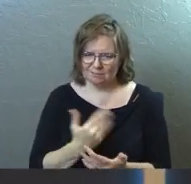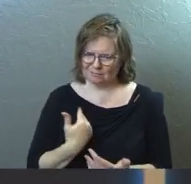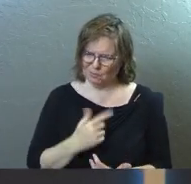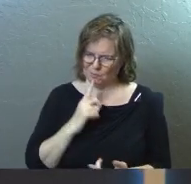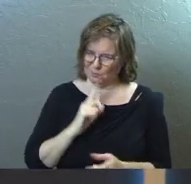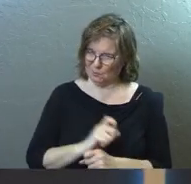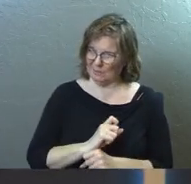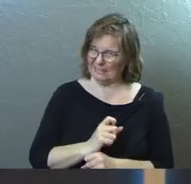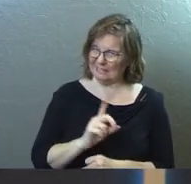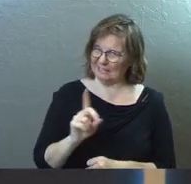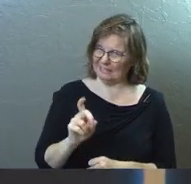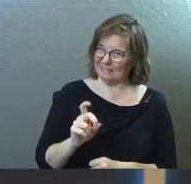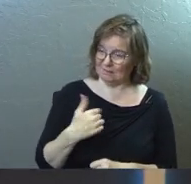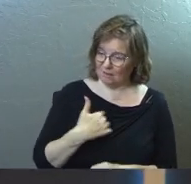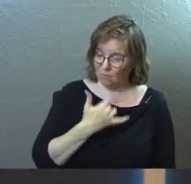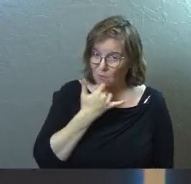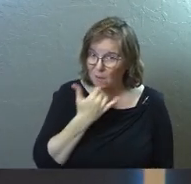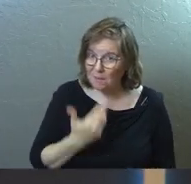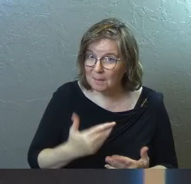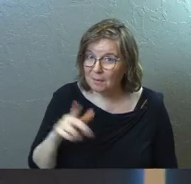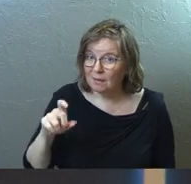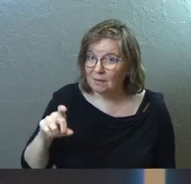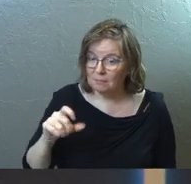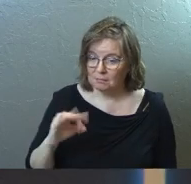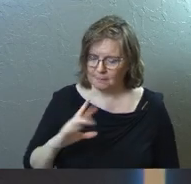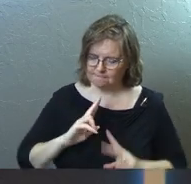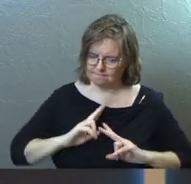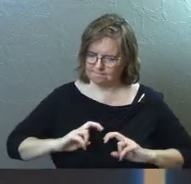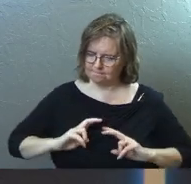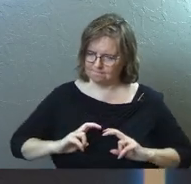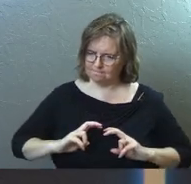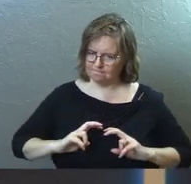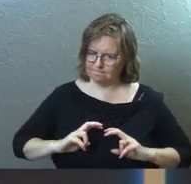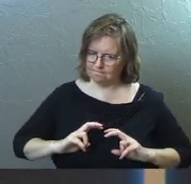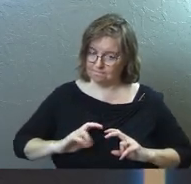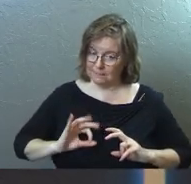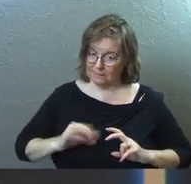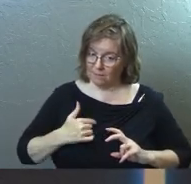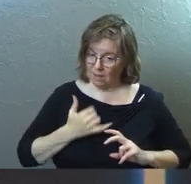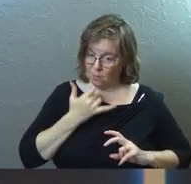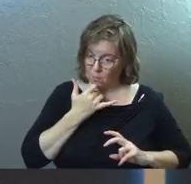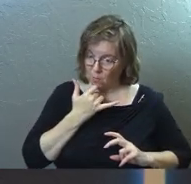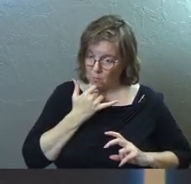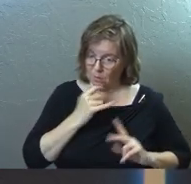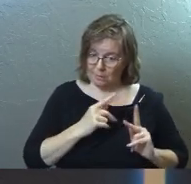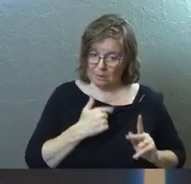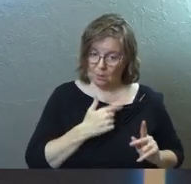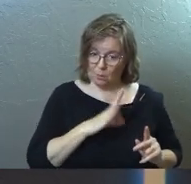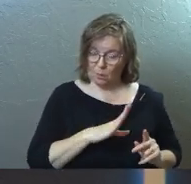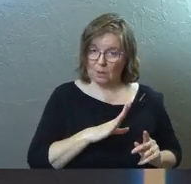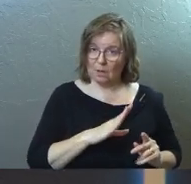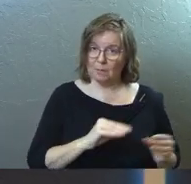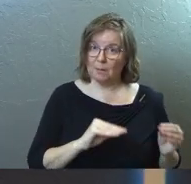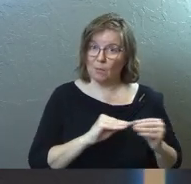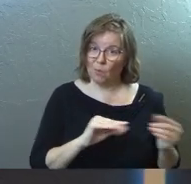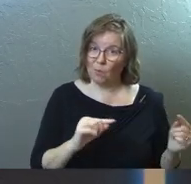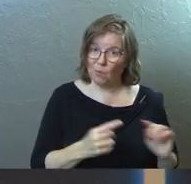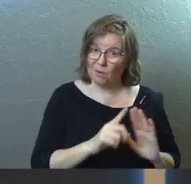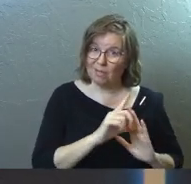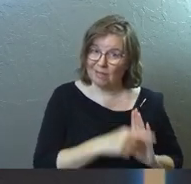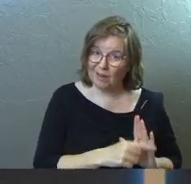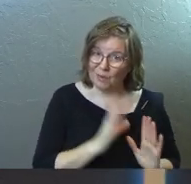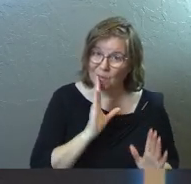am I wrong? Because if I am, not only am I, but the people around me are going to end up so much more hurt.